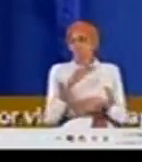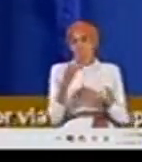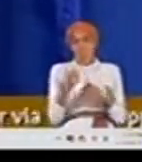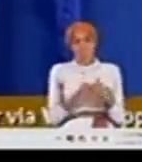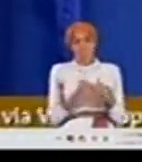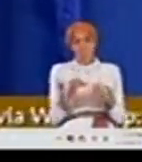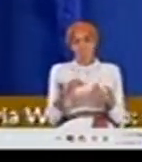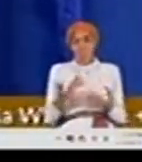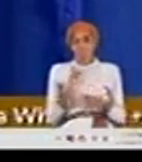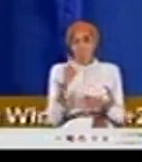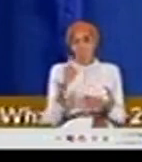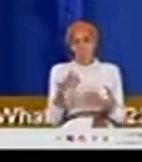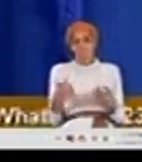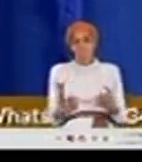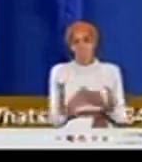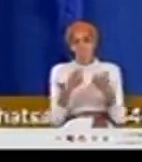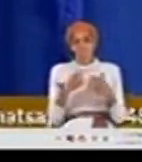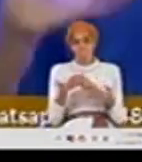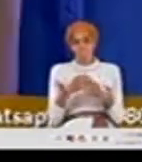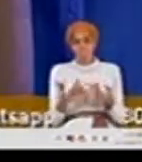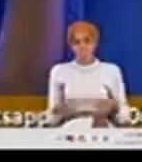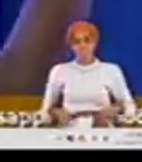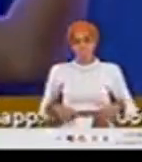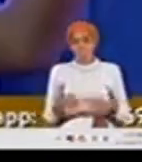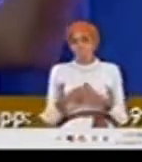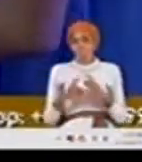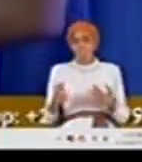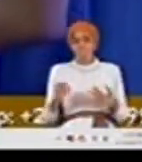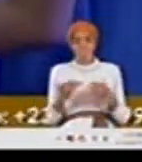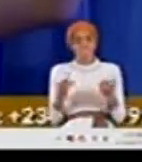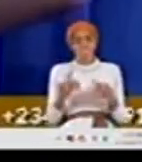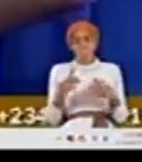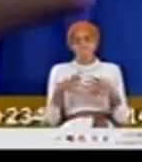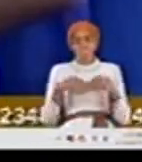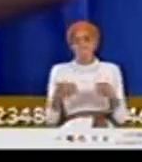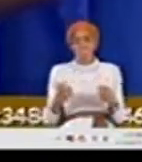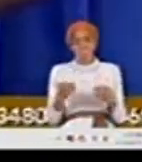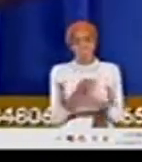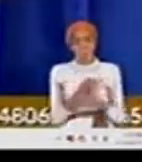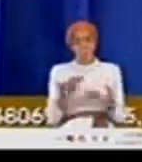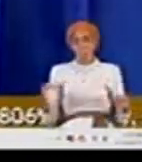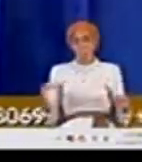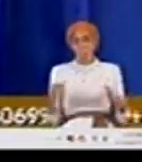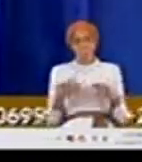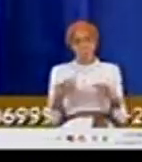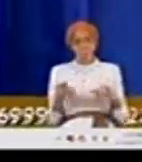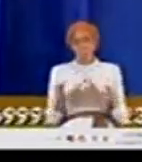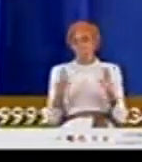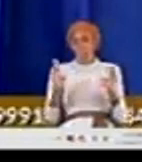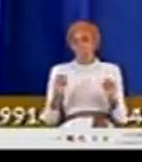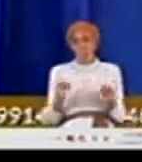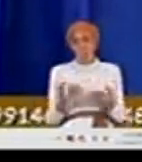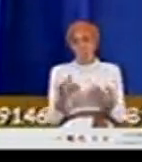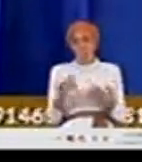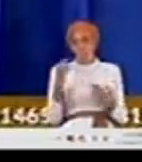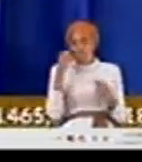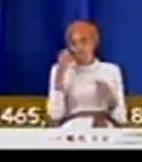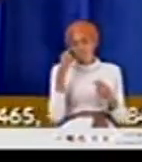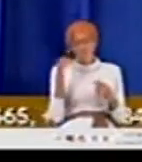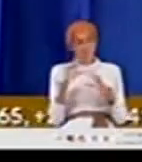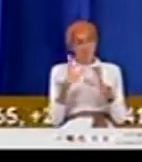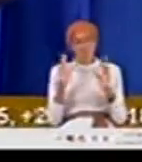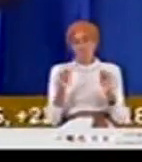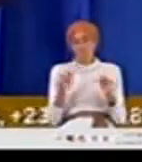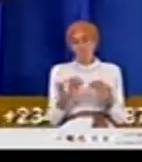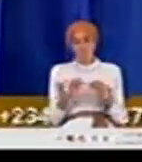challenges in my life have just gone I'm now healed I'm free thank I I want to say good thank you for all you